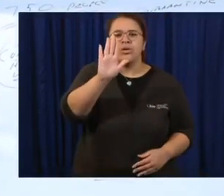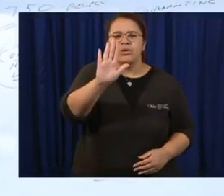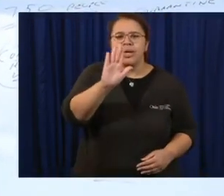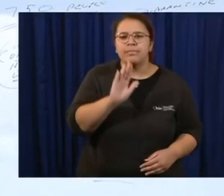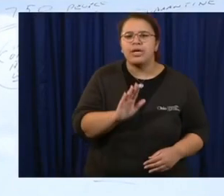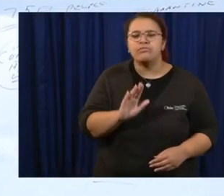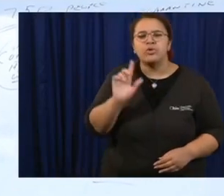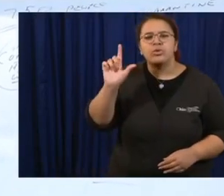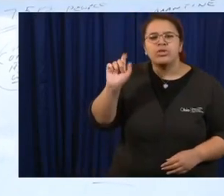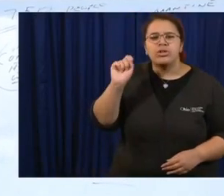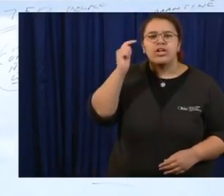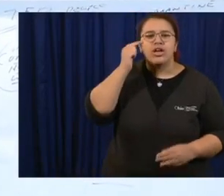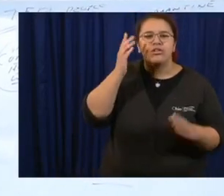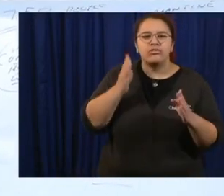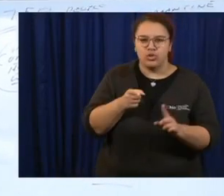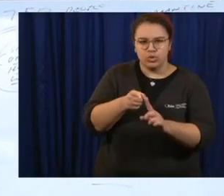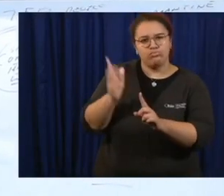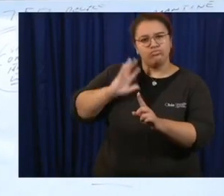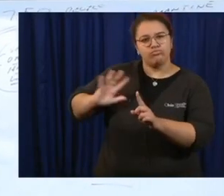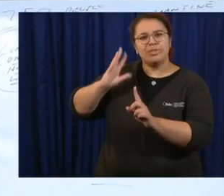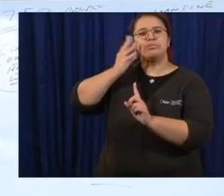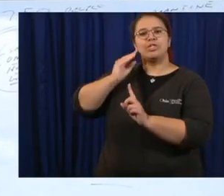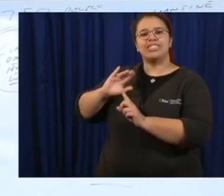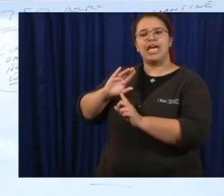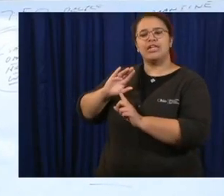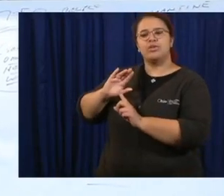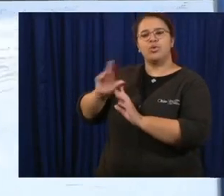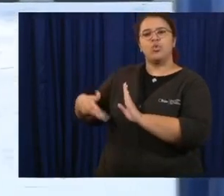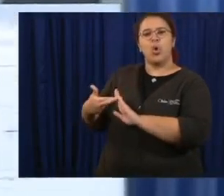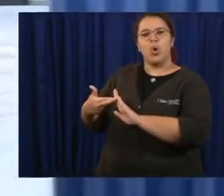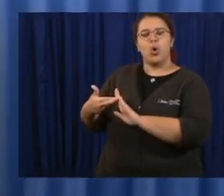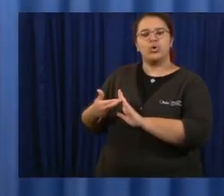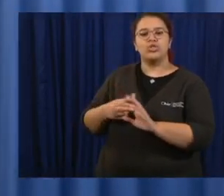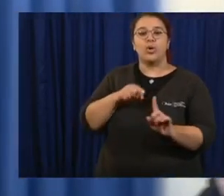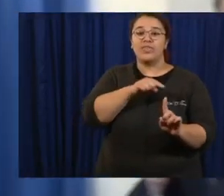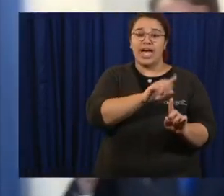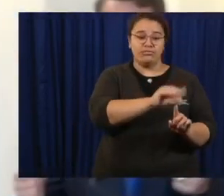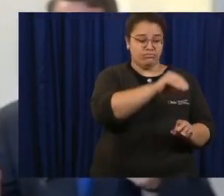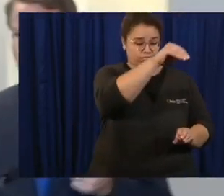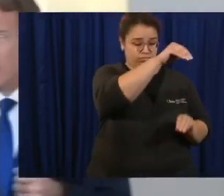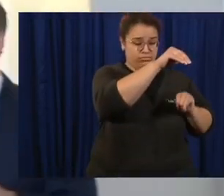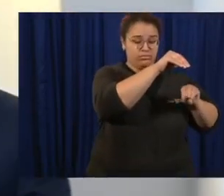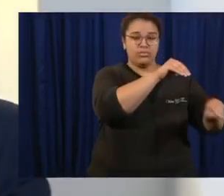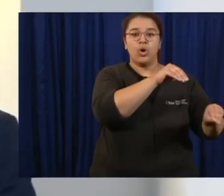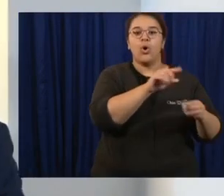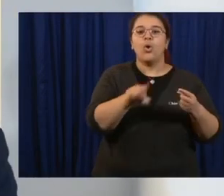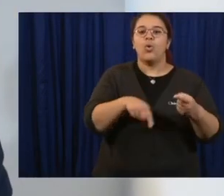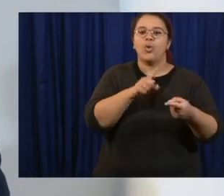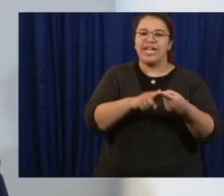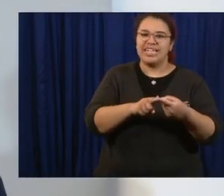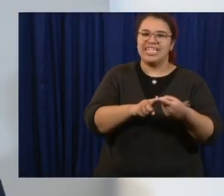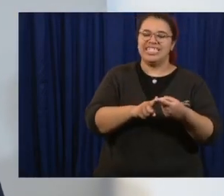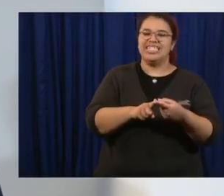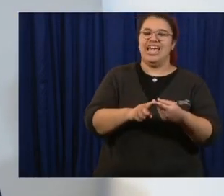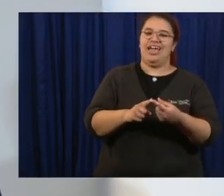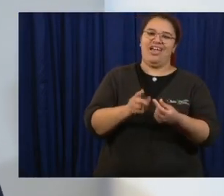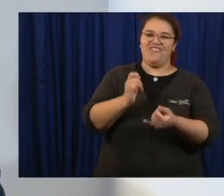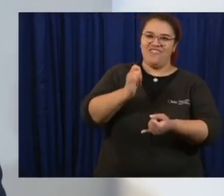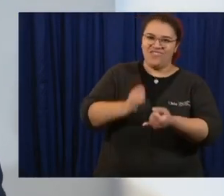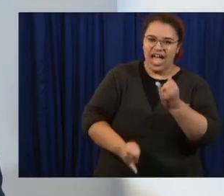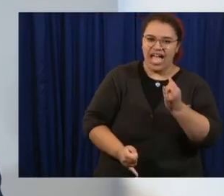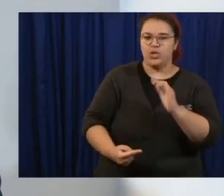that drop box you could drop in until when? You can drop your ballot off until 7:30 p.m. on Tuesday